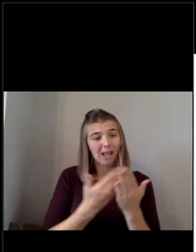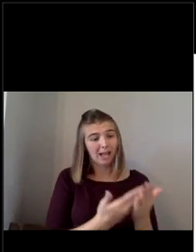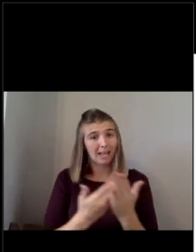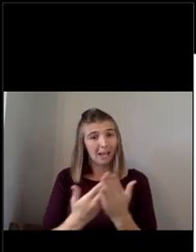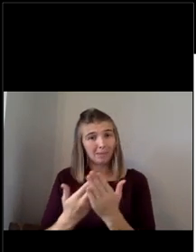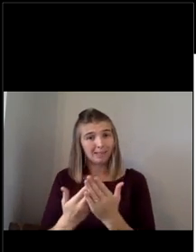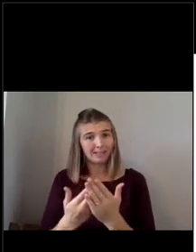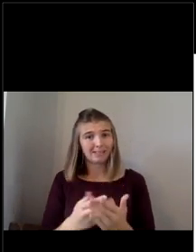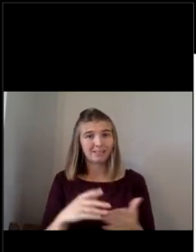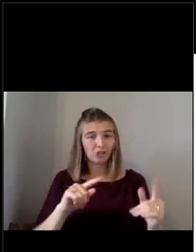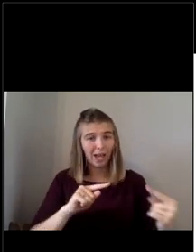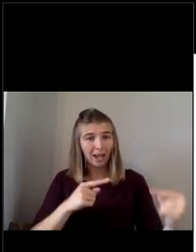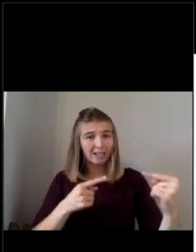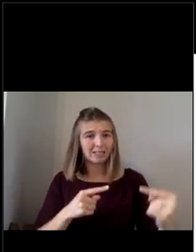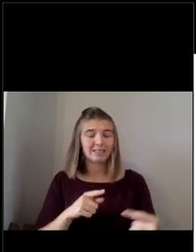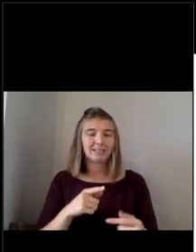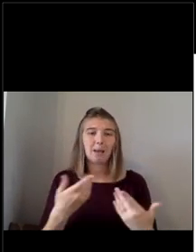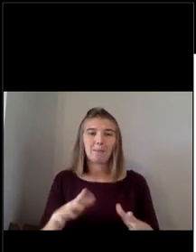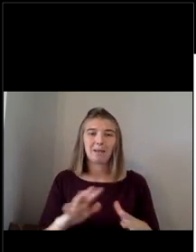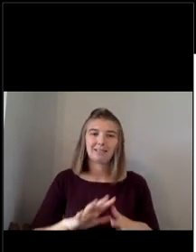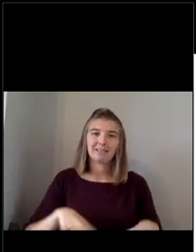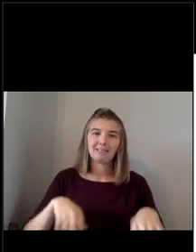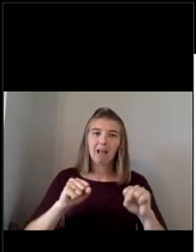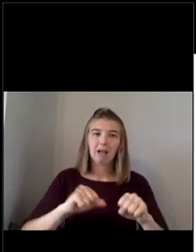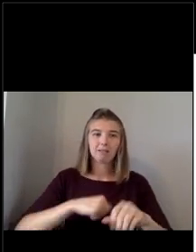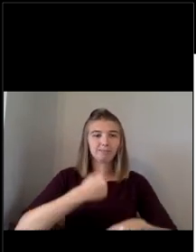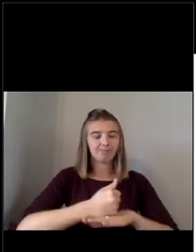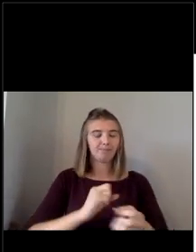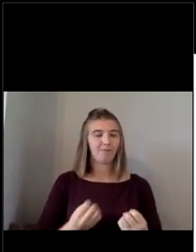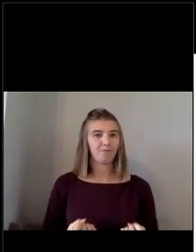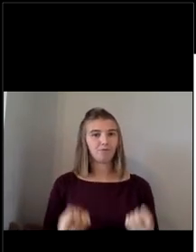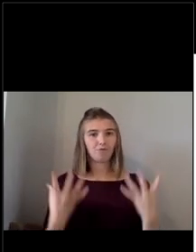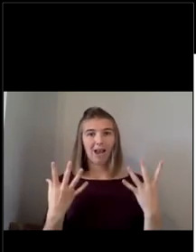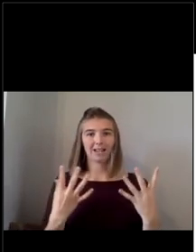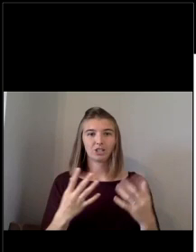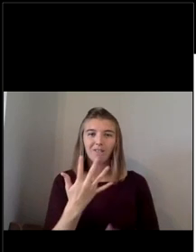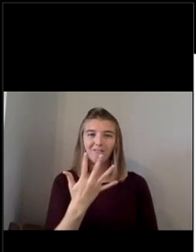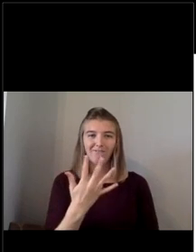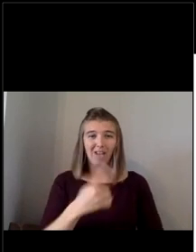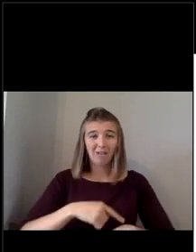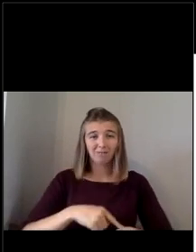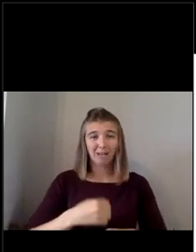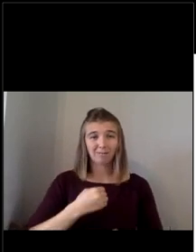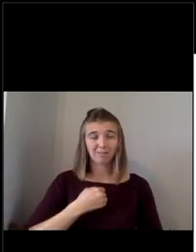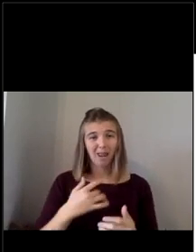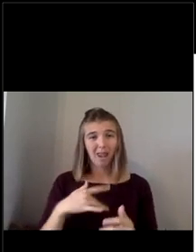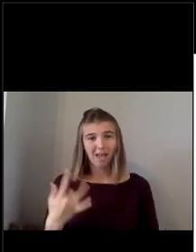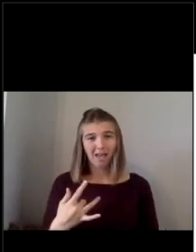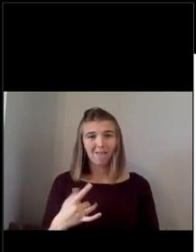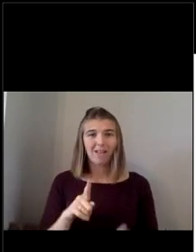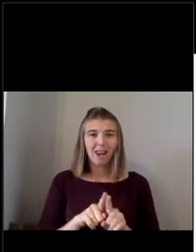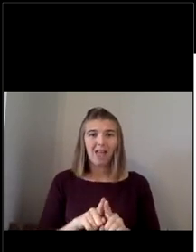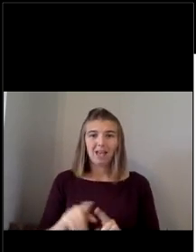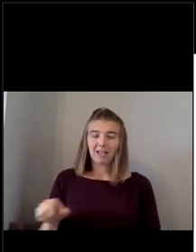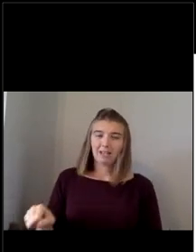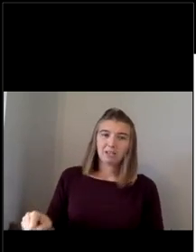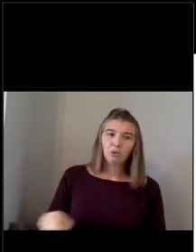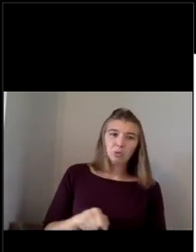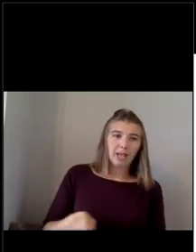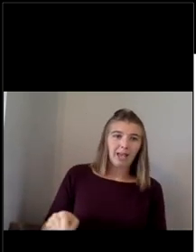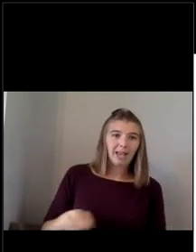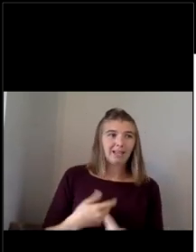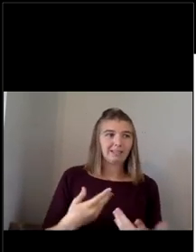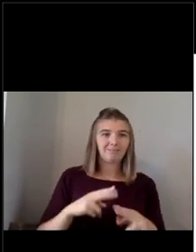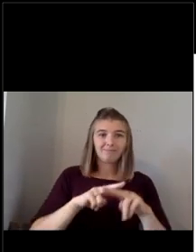life. New cities, new countries, completely removed from family, starting again with that 20 kilo suitcase in a country that isn't my